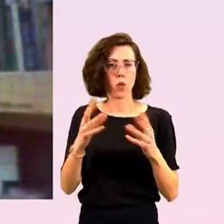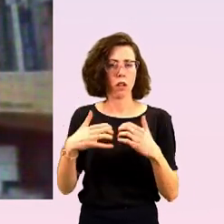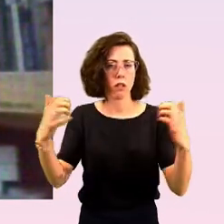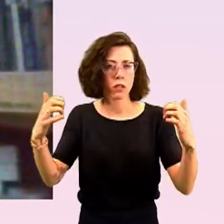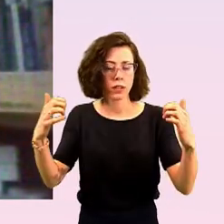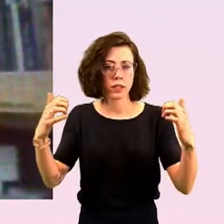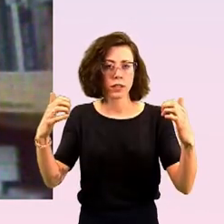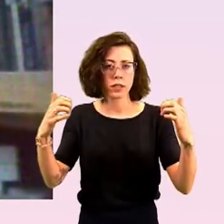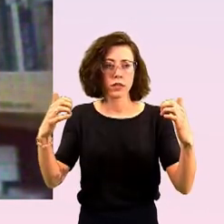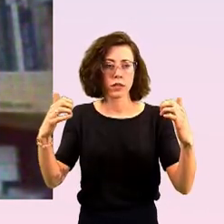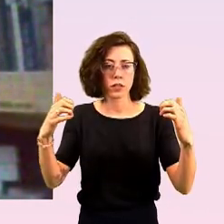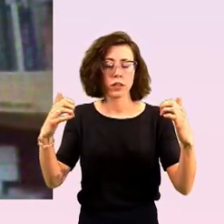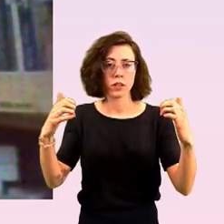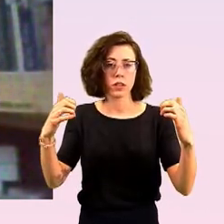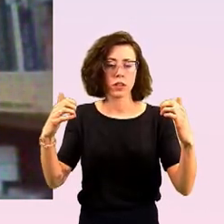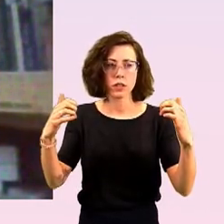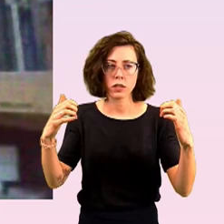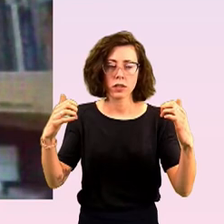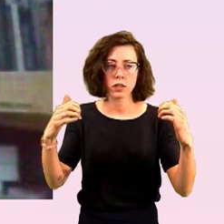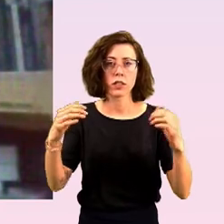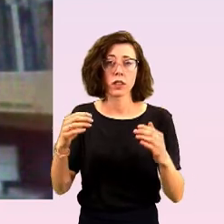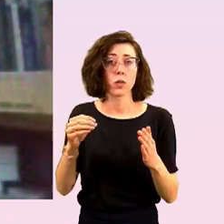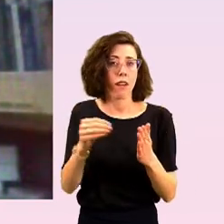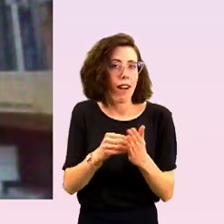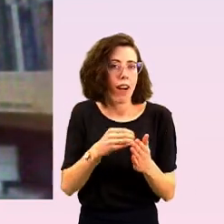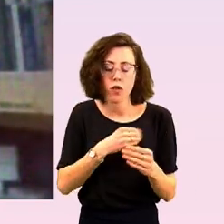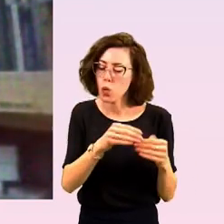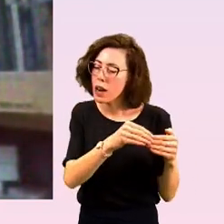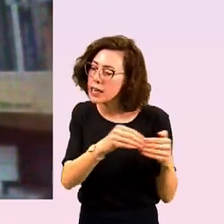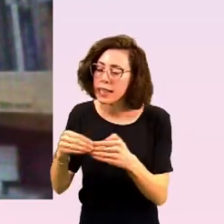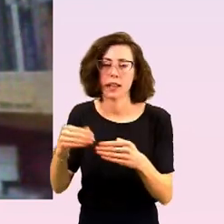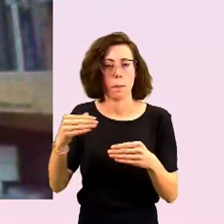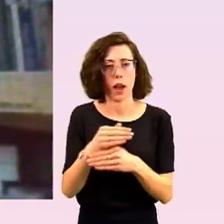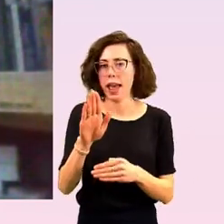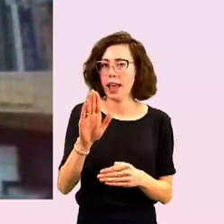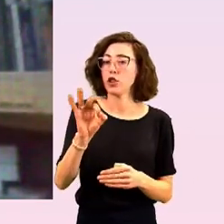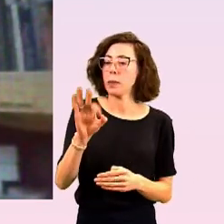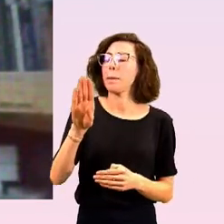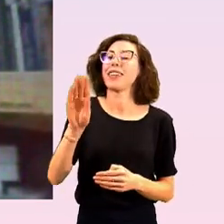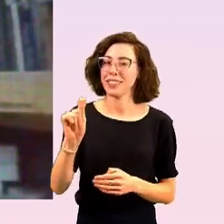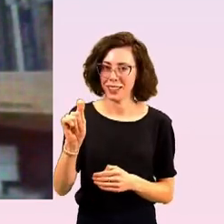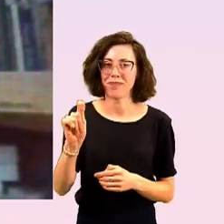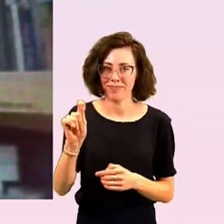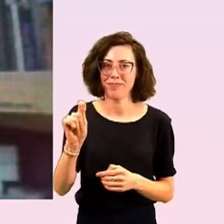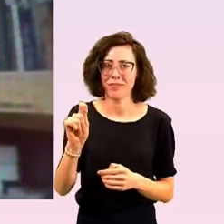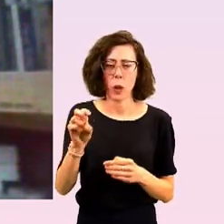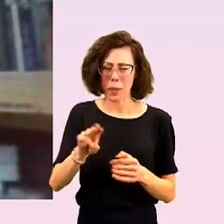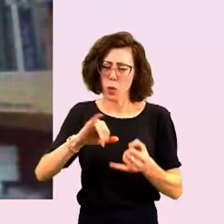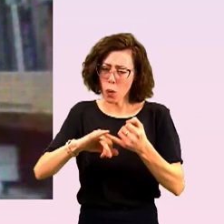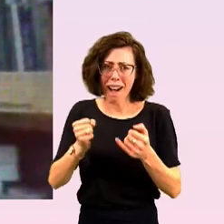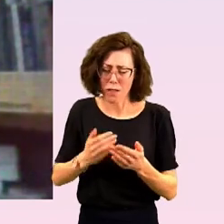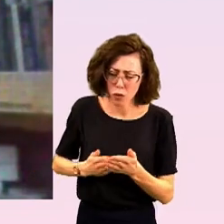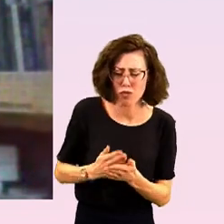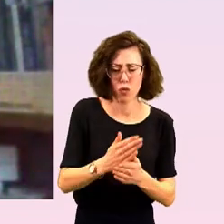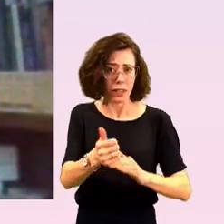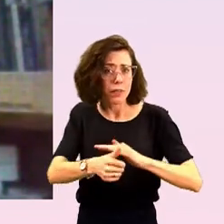which we co-hosted with South Dublin. It has to be LGBT-led for it to make any sense. It's the people with the lived experience will give you guidance, and that's